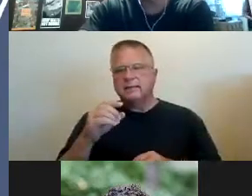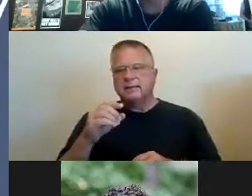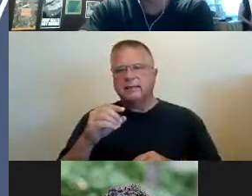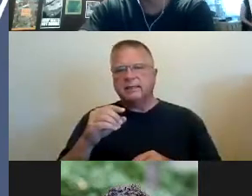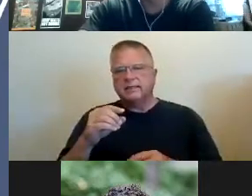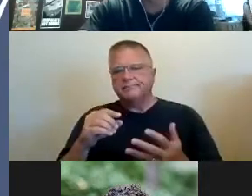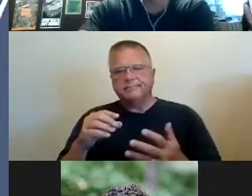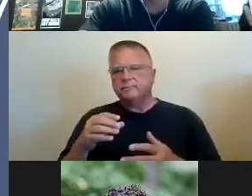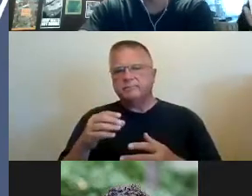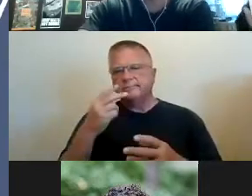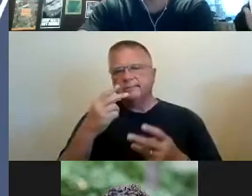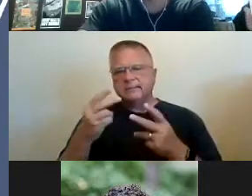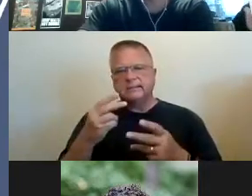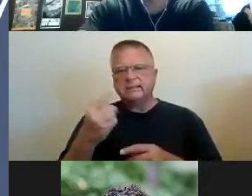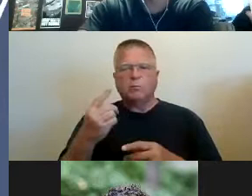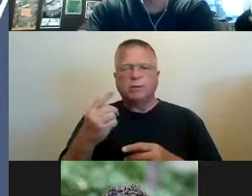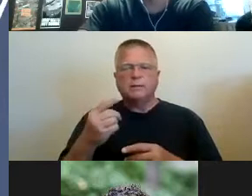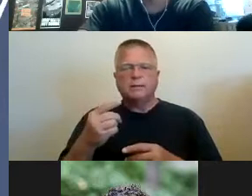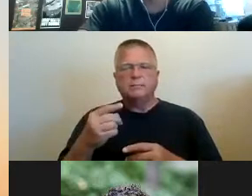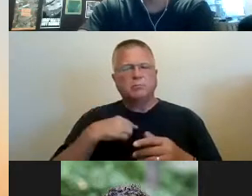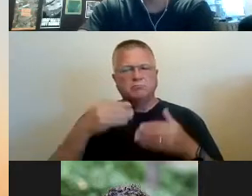can go ahead and start.